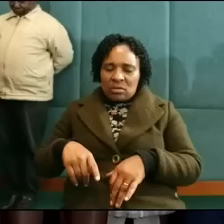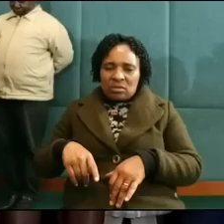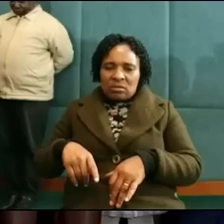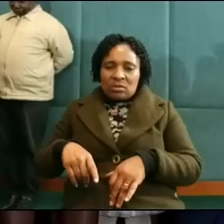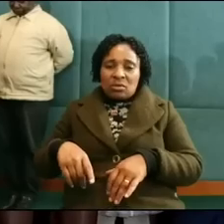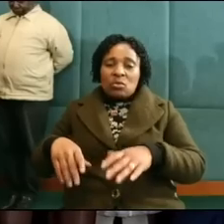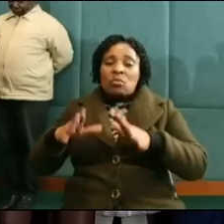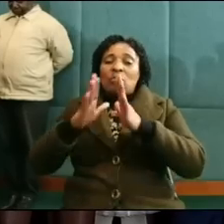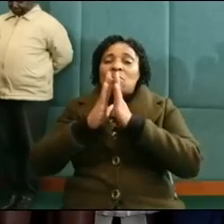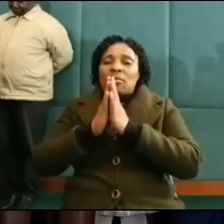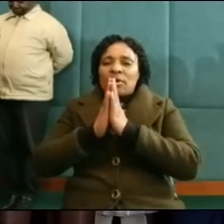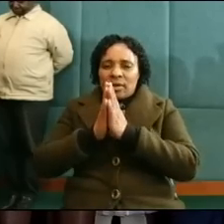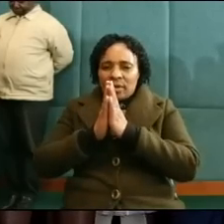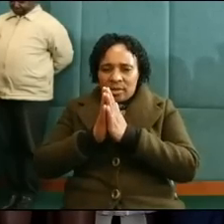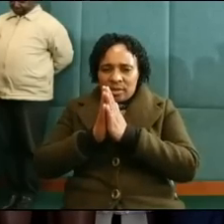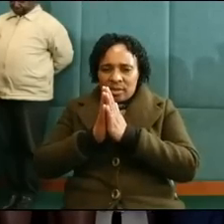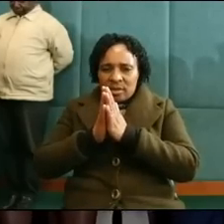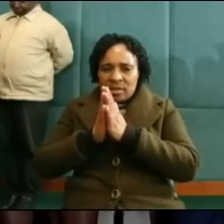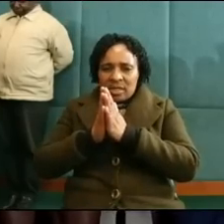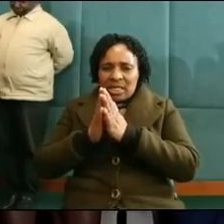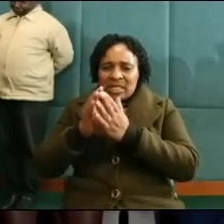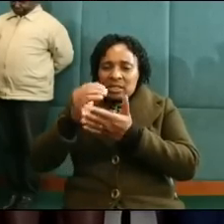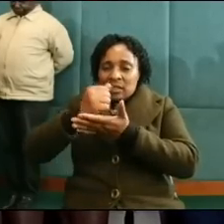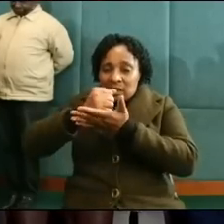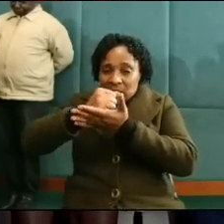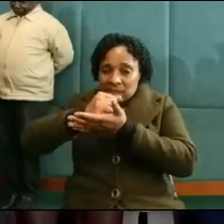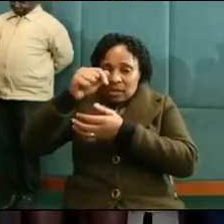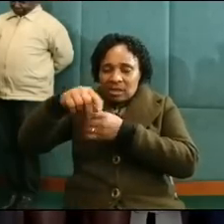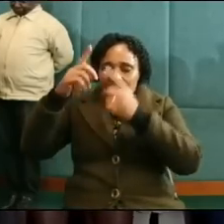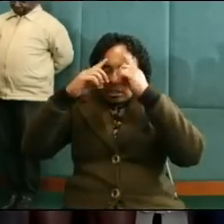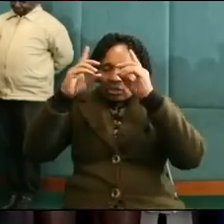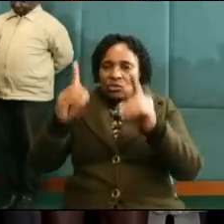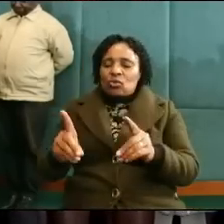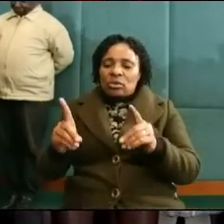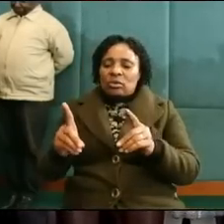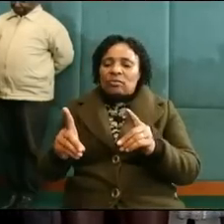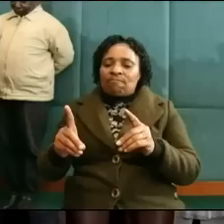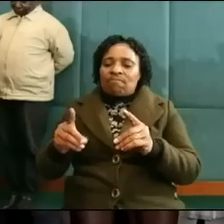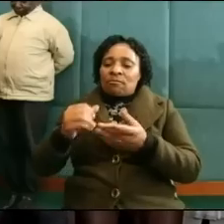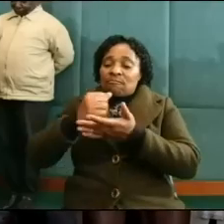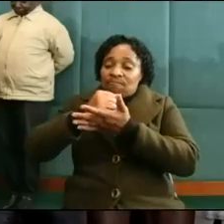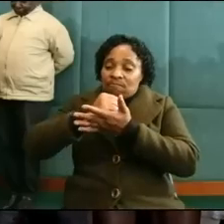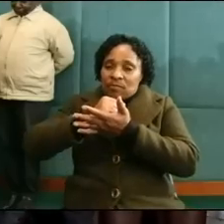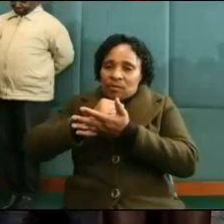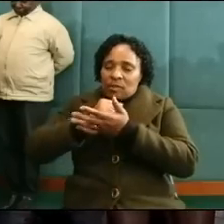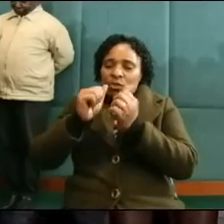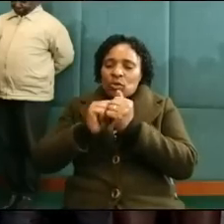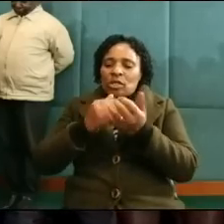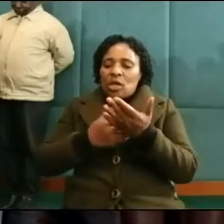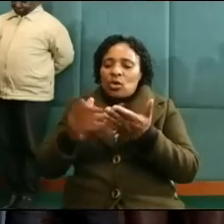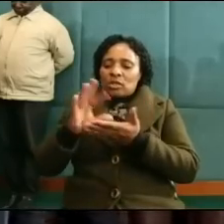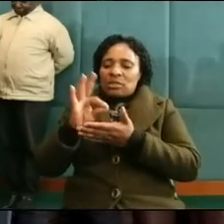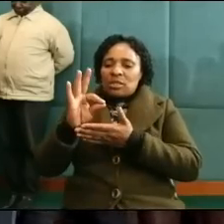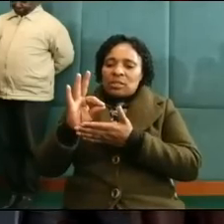We pray that you may seal this decision. Seal with the Holy